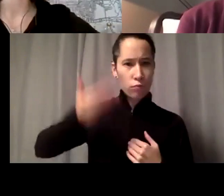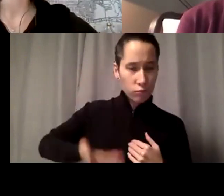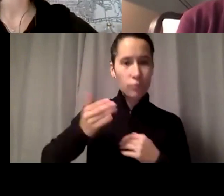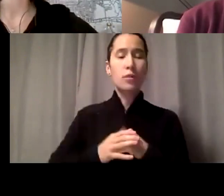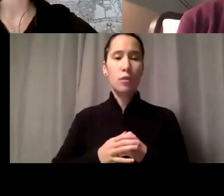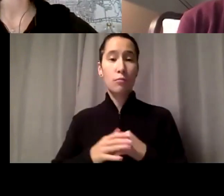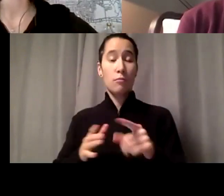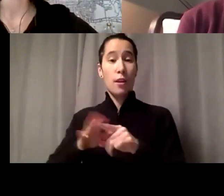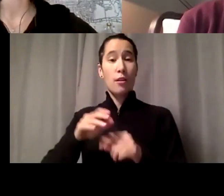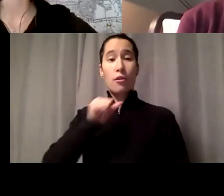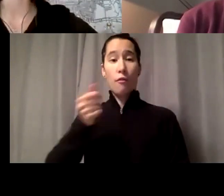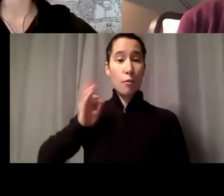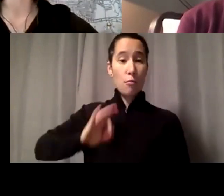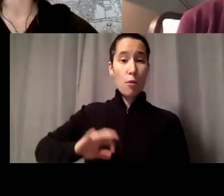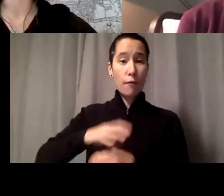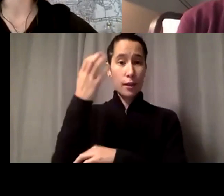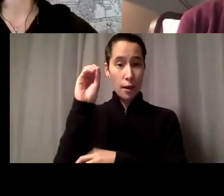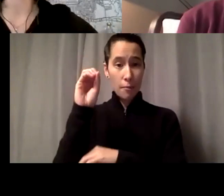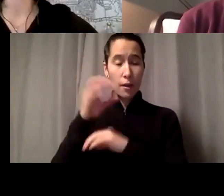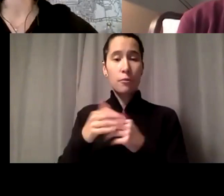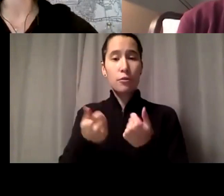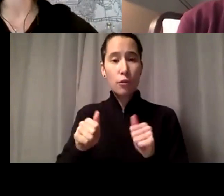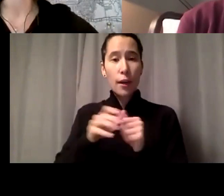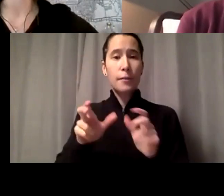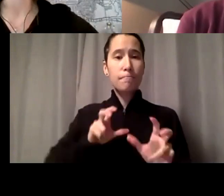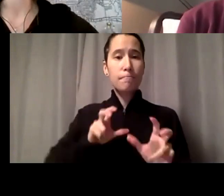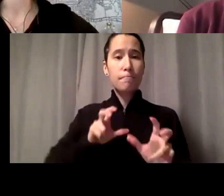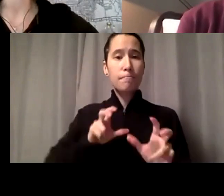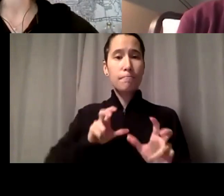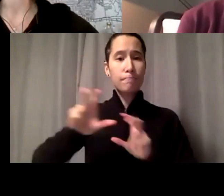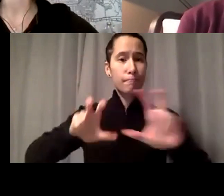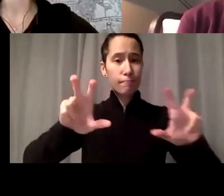amateur sport and steward the provincial government's investment in the sector.